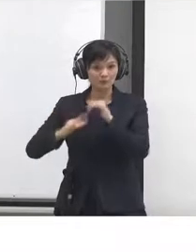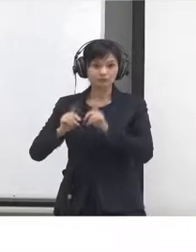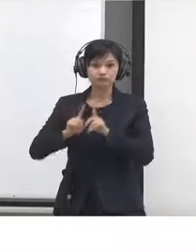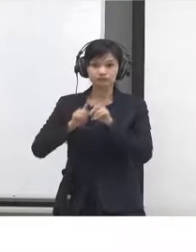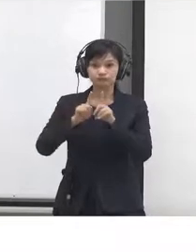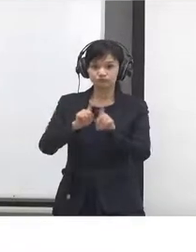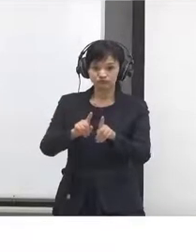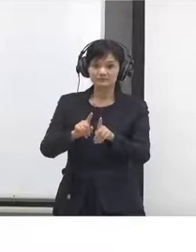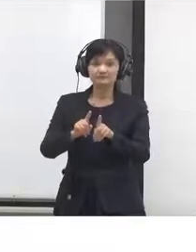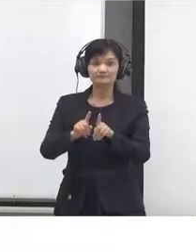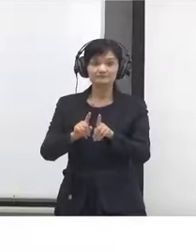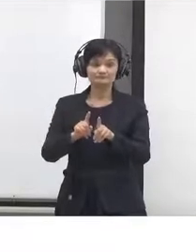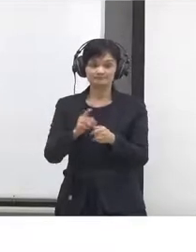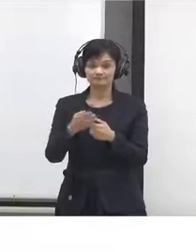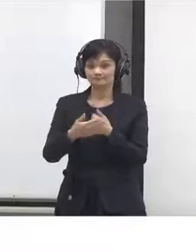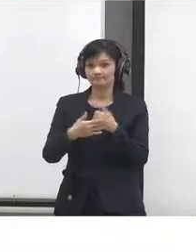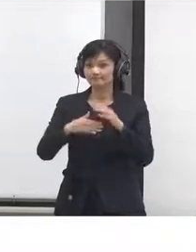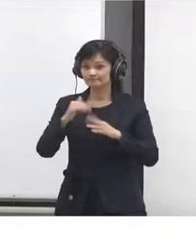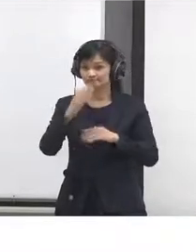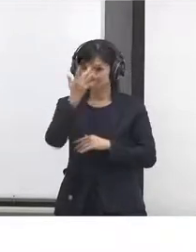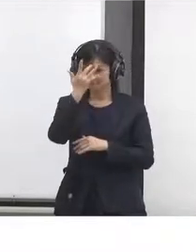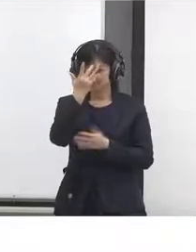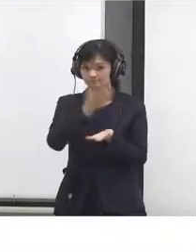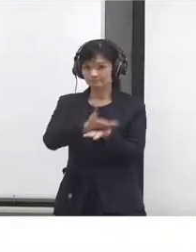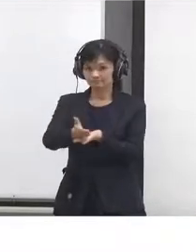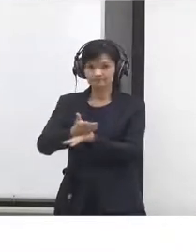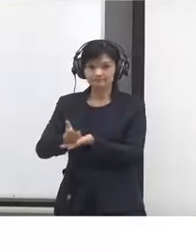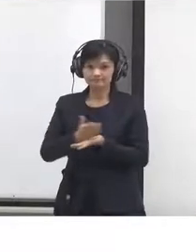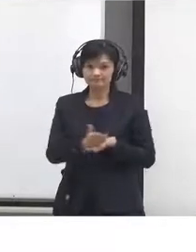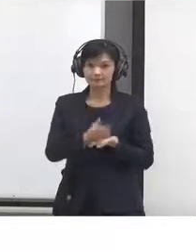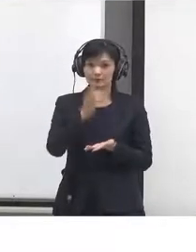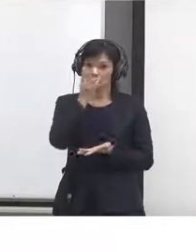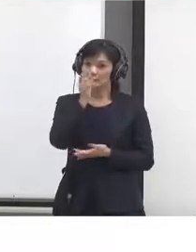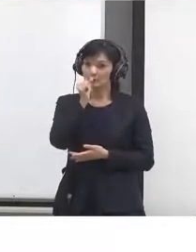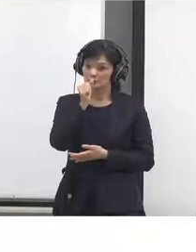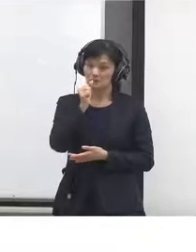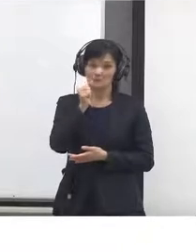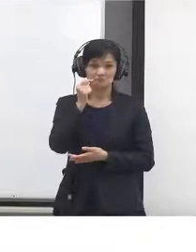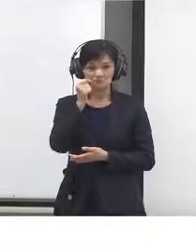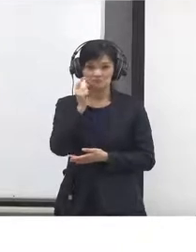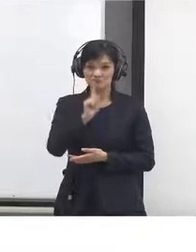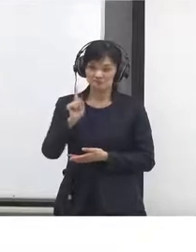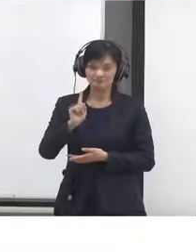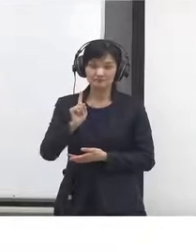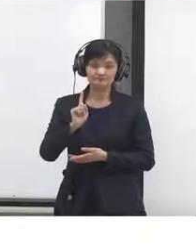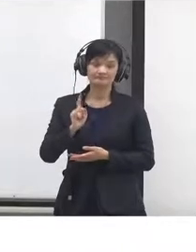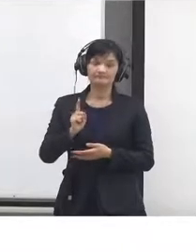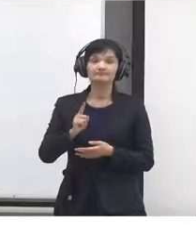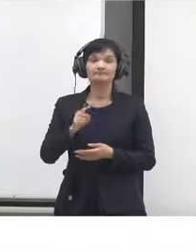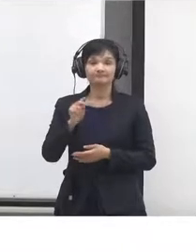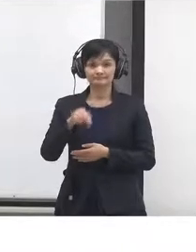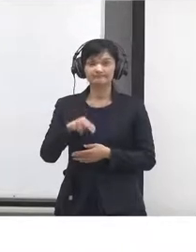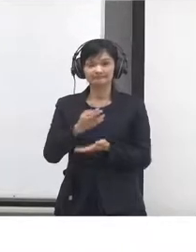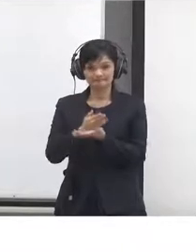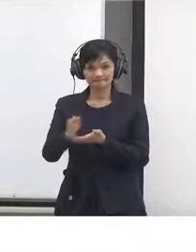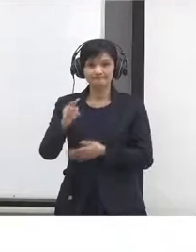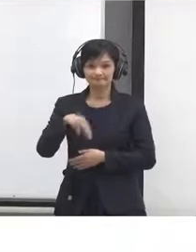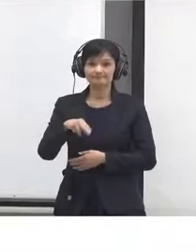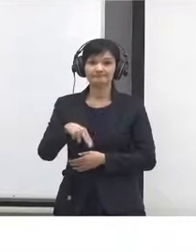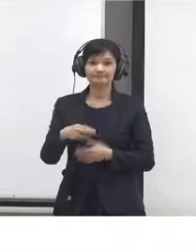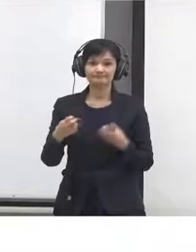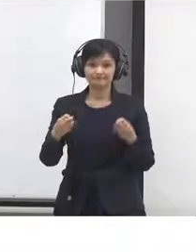difficulty about raised by the language differences. So I think especially in